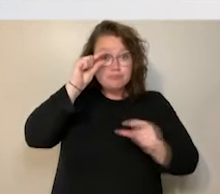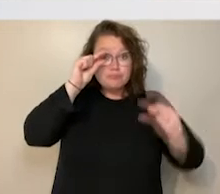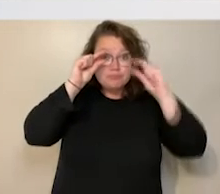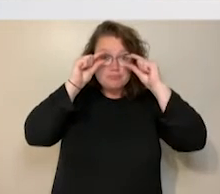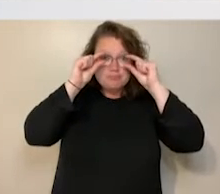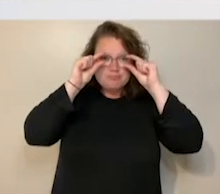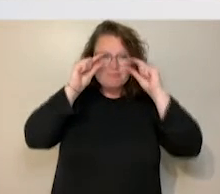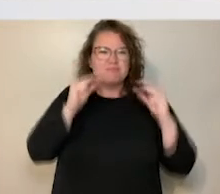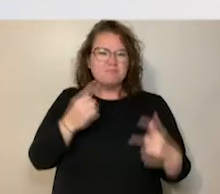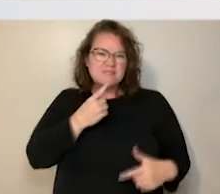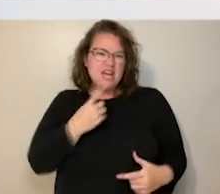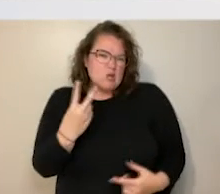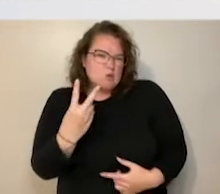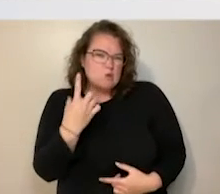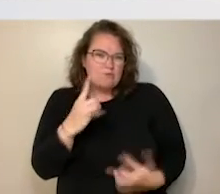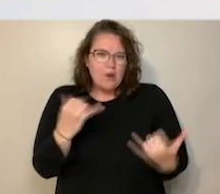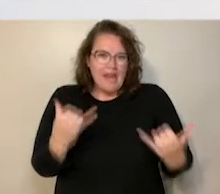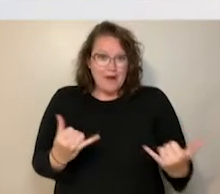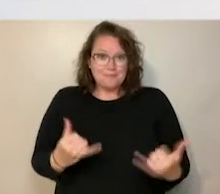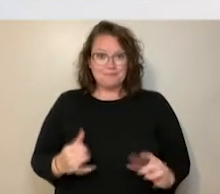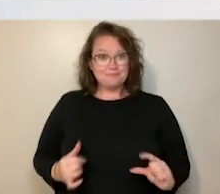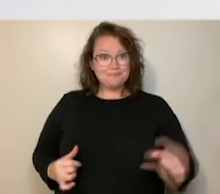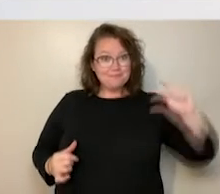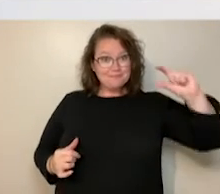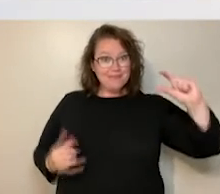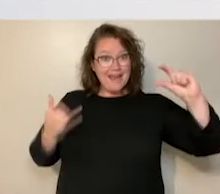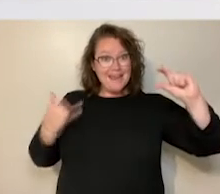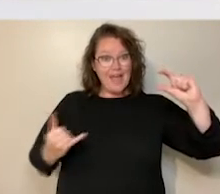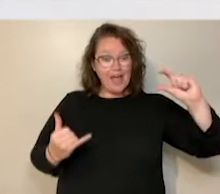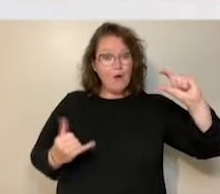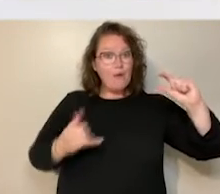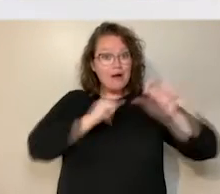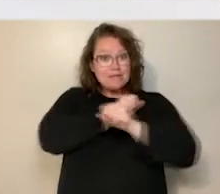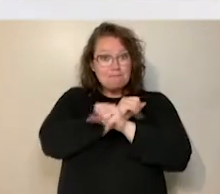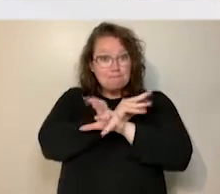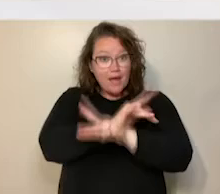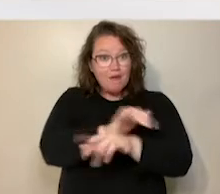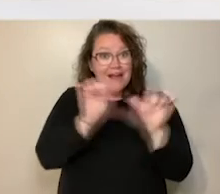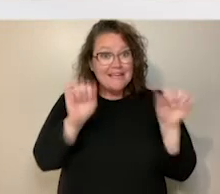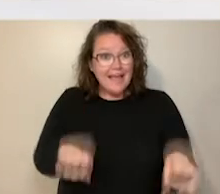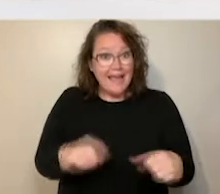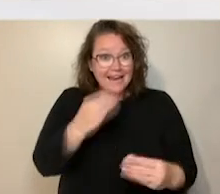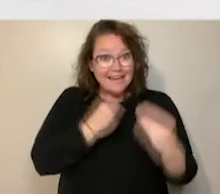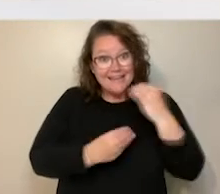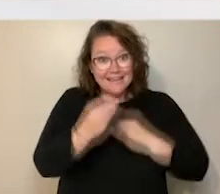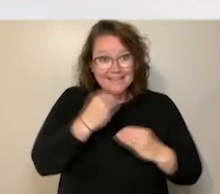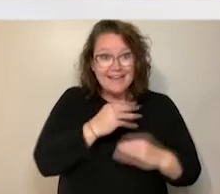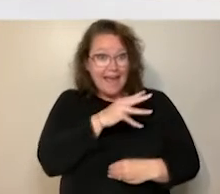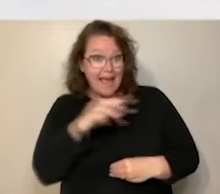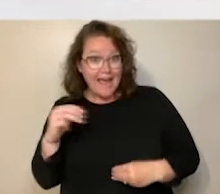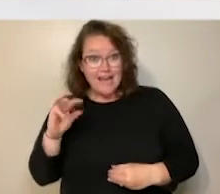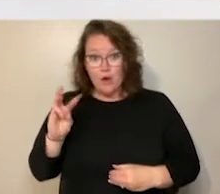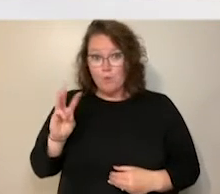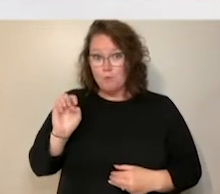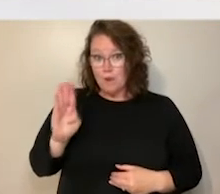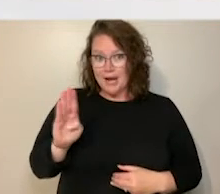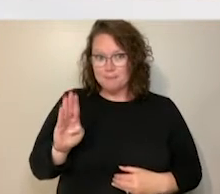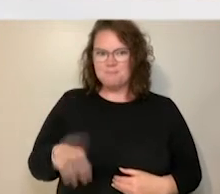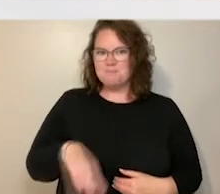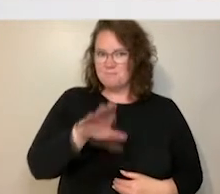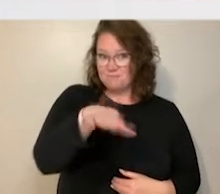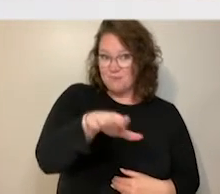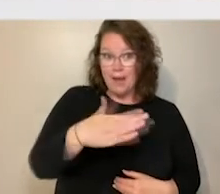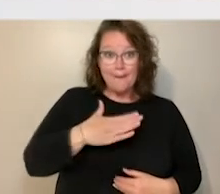All right, there's my edible spider and spider web. I challenged my students at